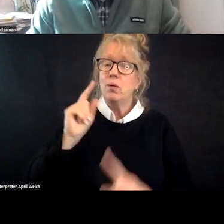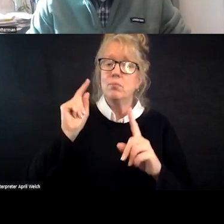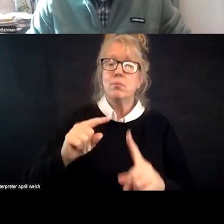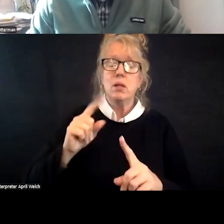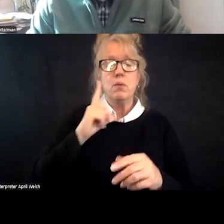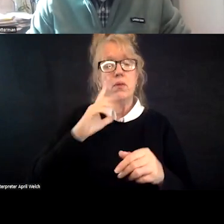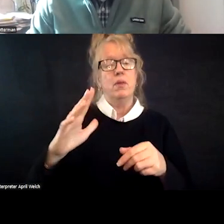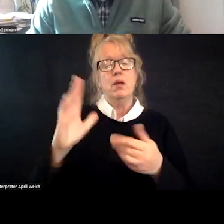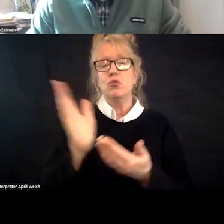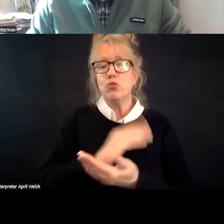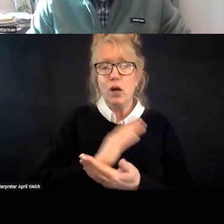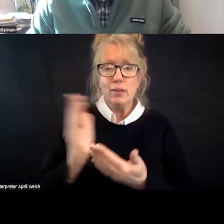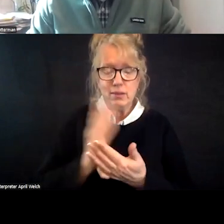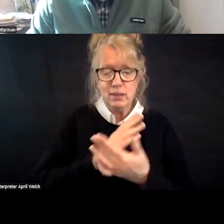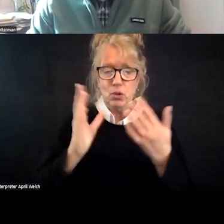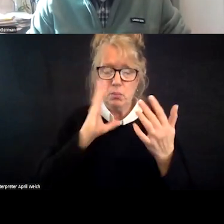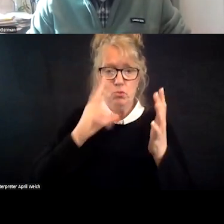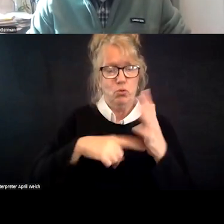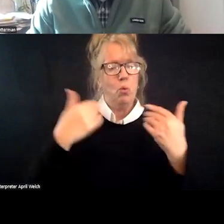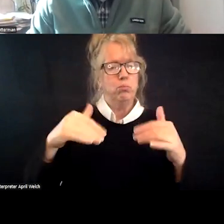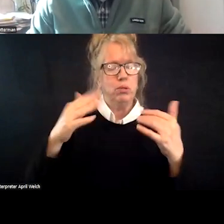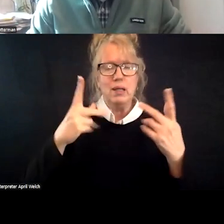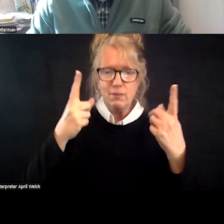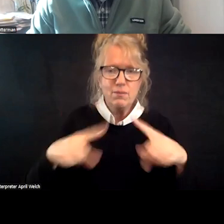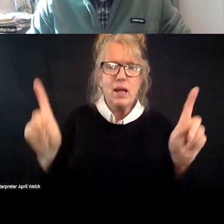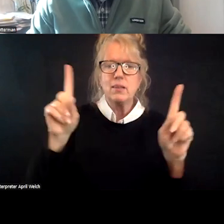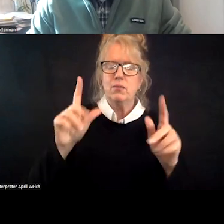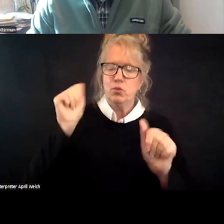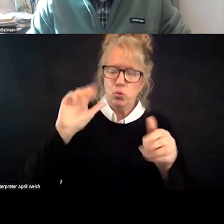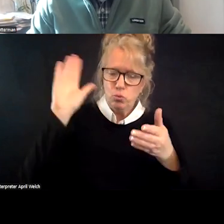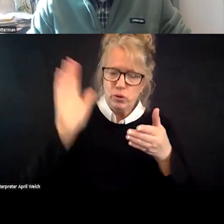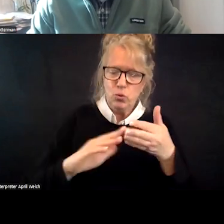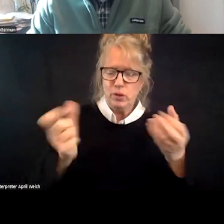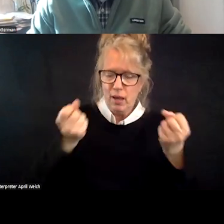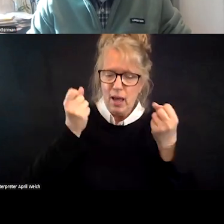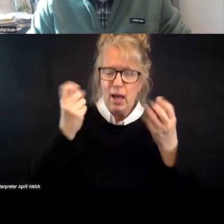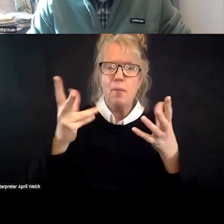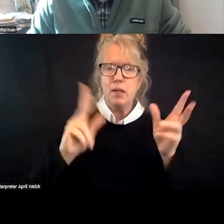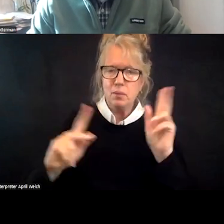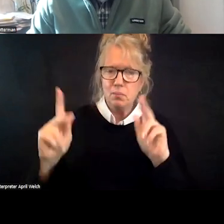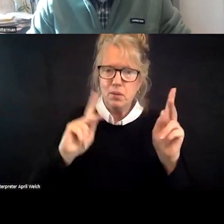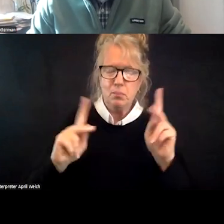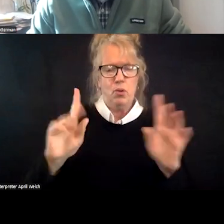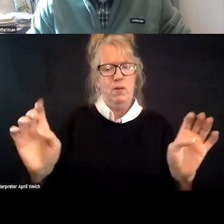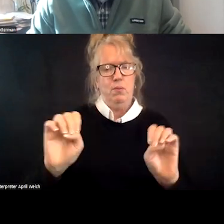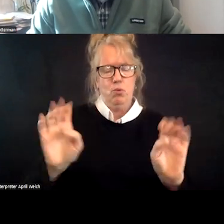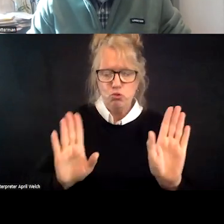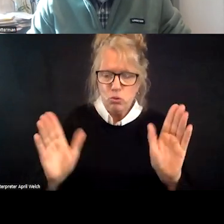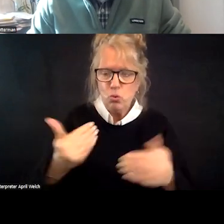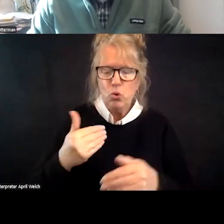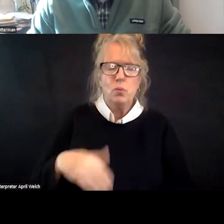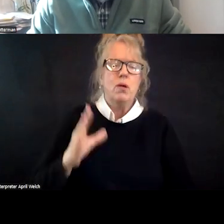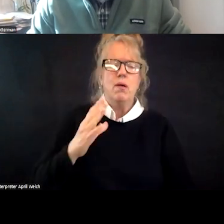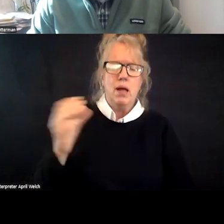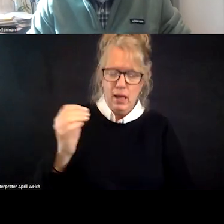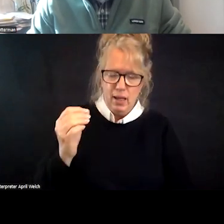crisis continuum does look incredibly effective about reducing how many people get stuck in emergency rooms, sent to jails, or getting stuck